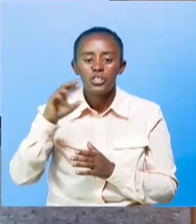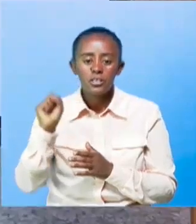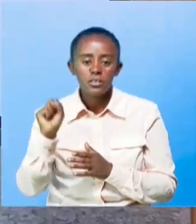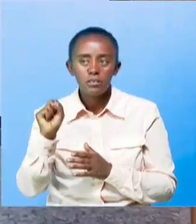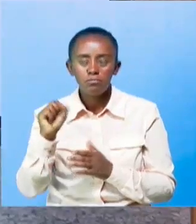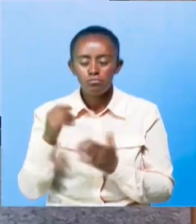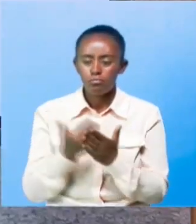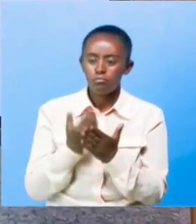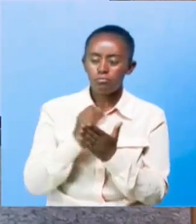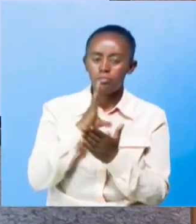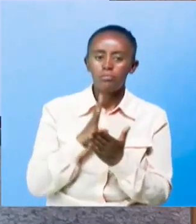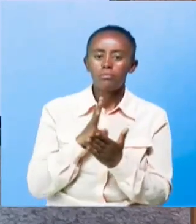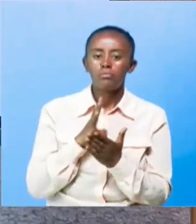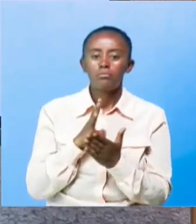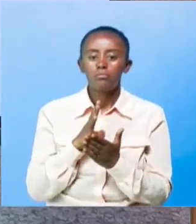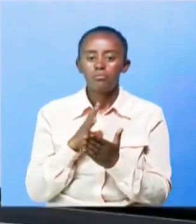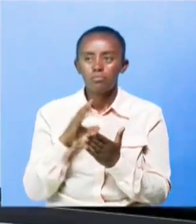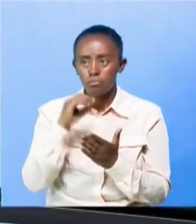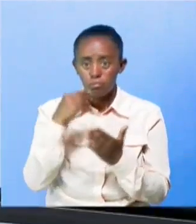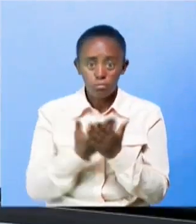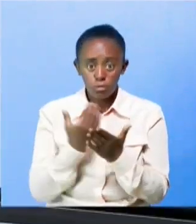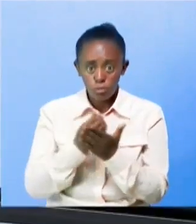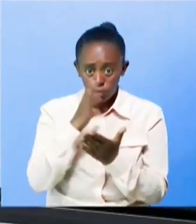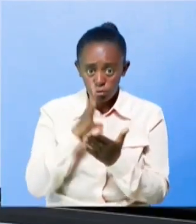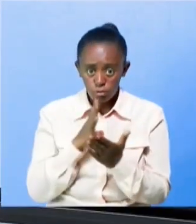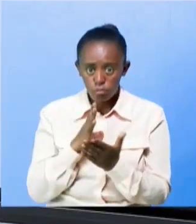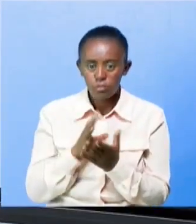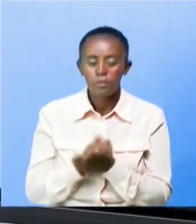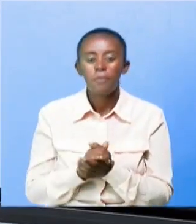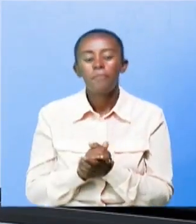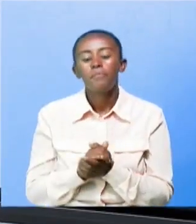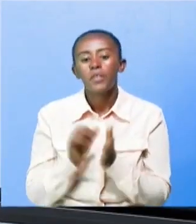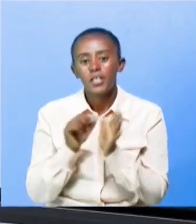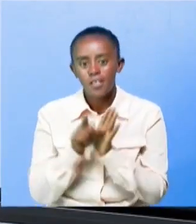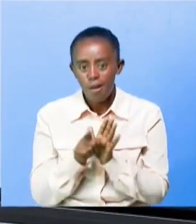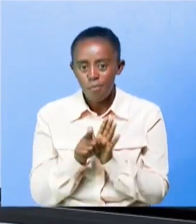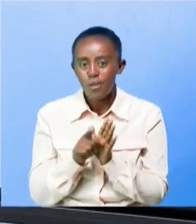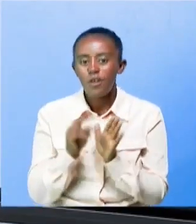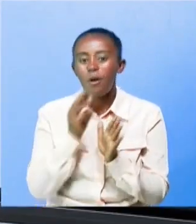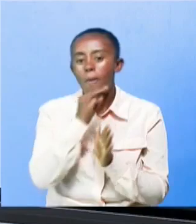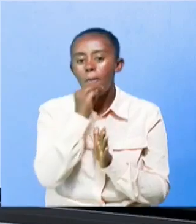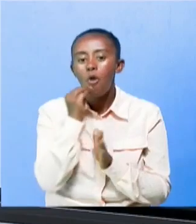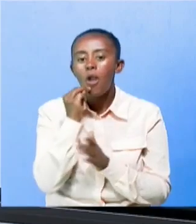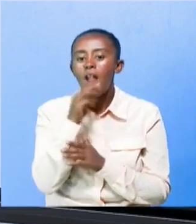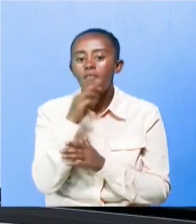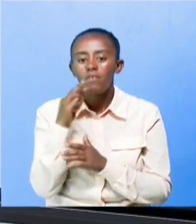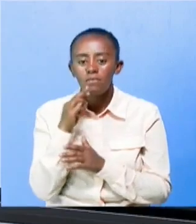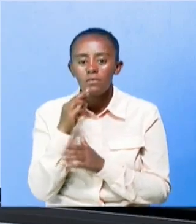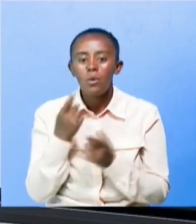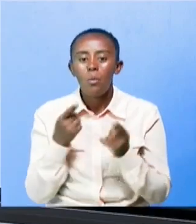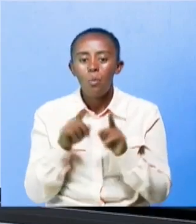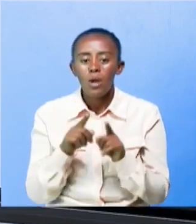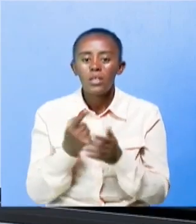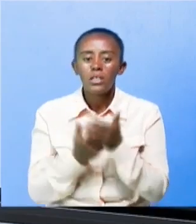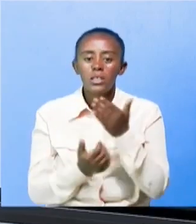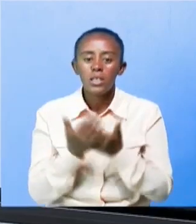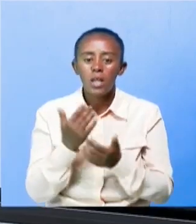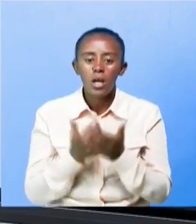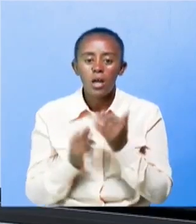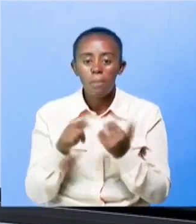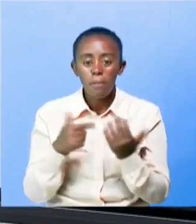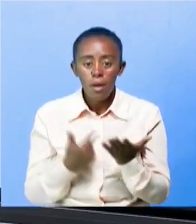Dogs will bark at strangers is one example of the modal verb will when we're talking